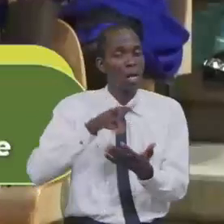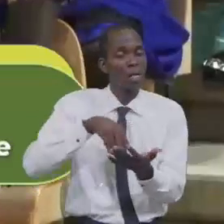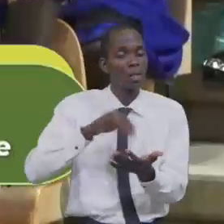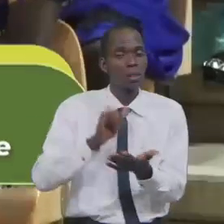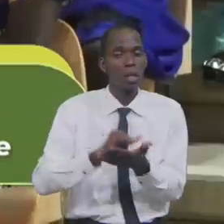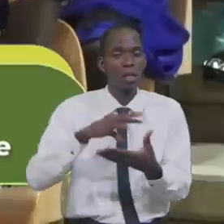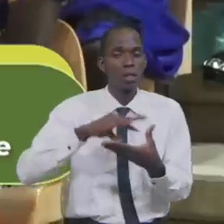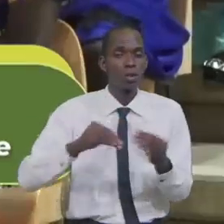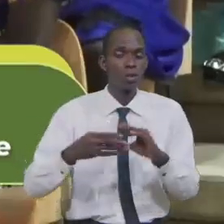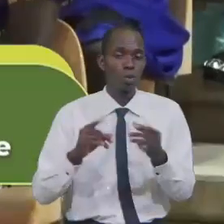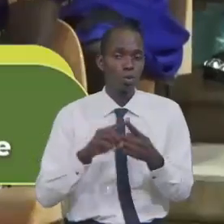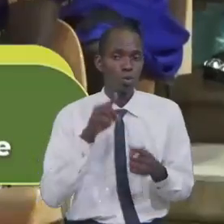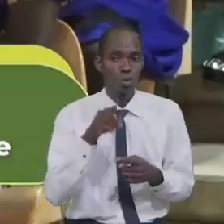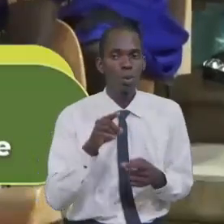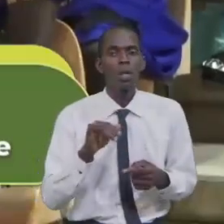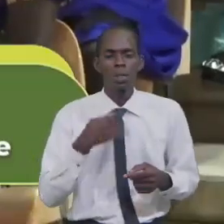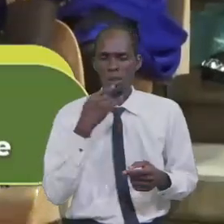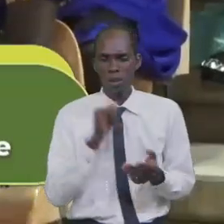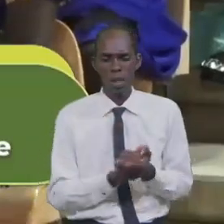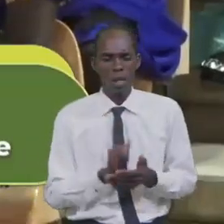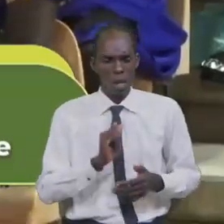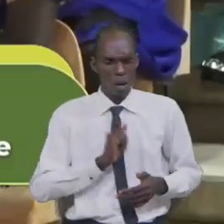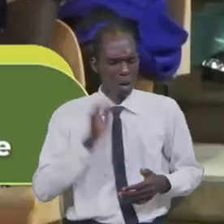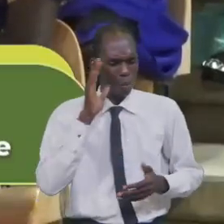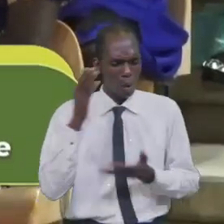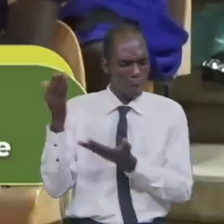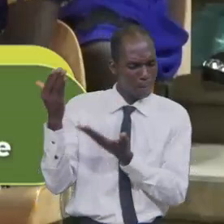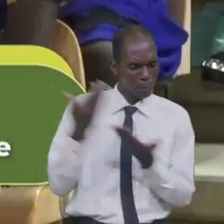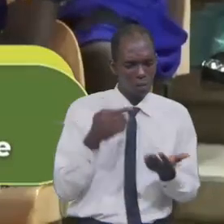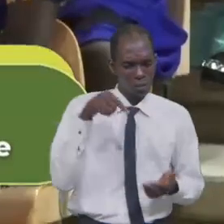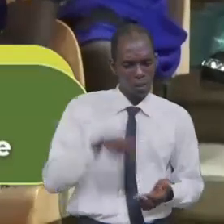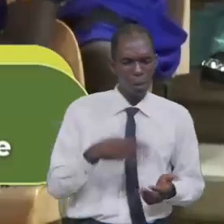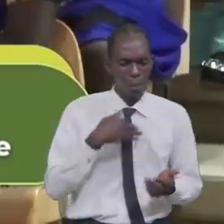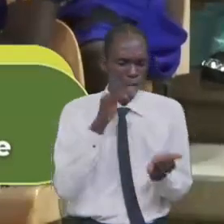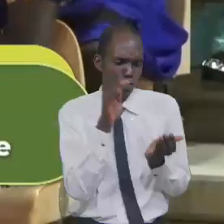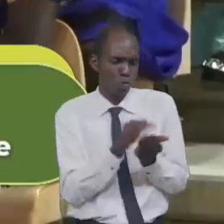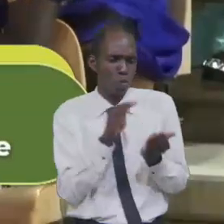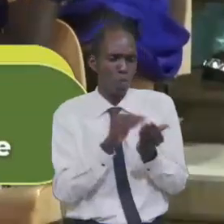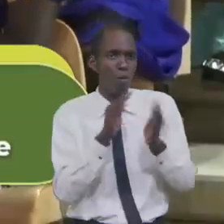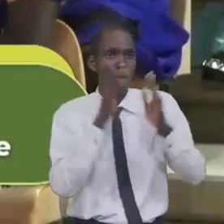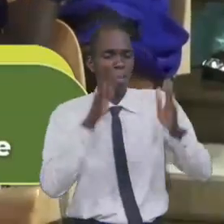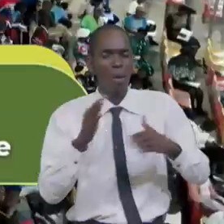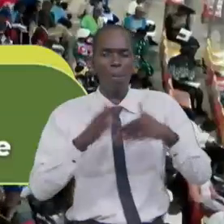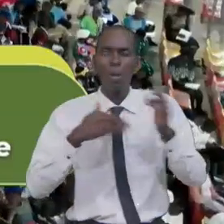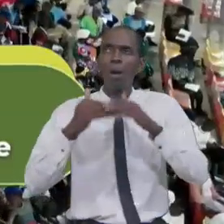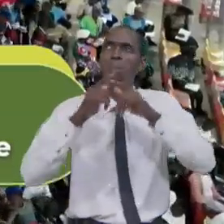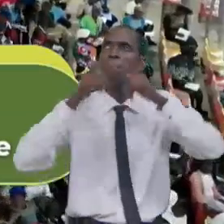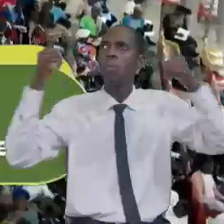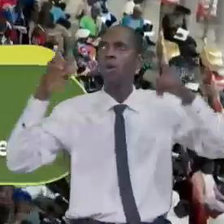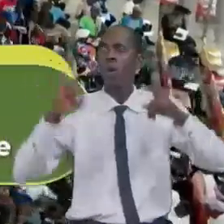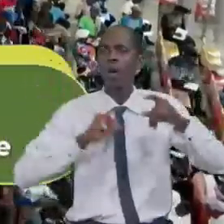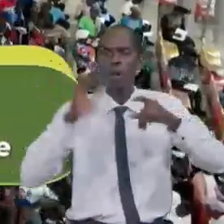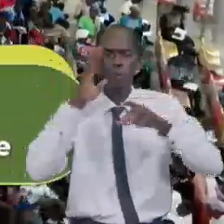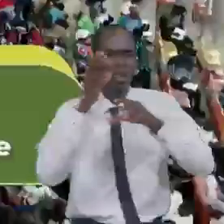will break down my bands. I'll build another. I will acquire this. I will acquire that.